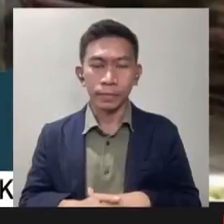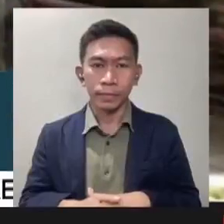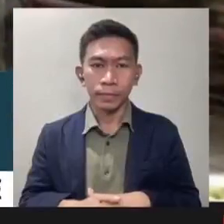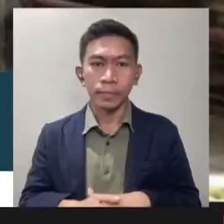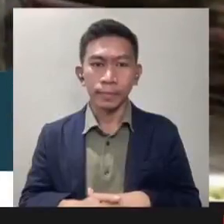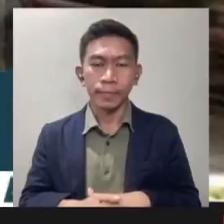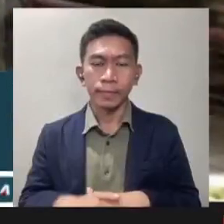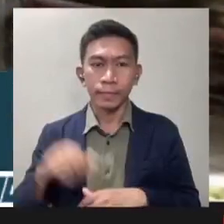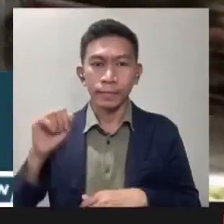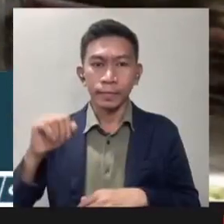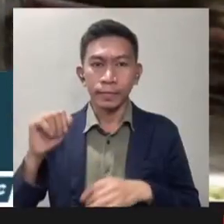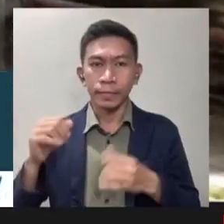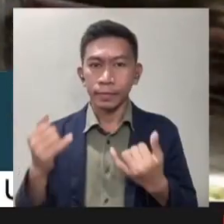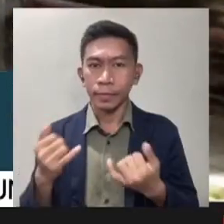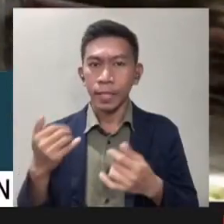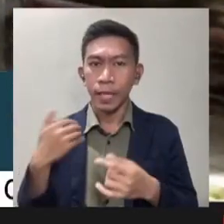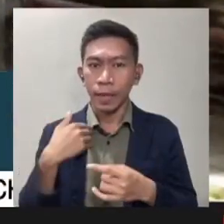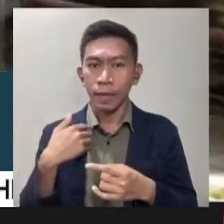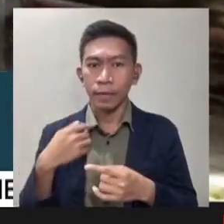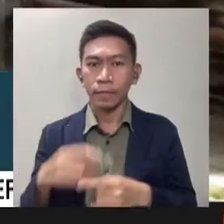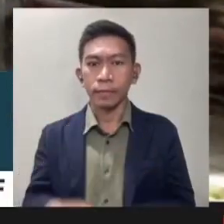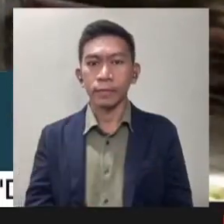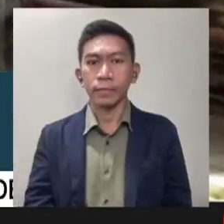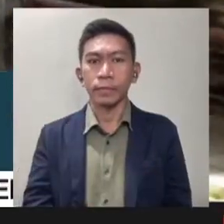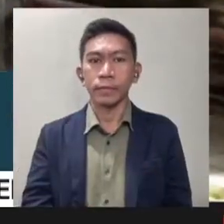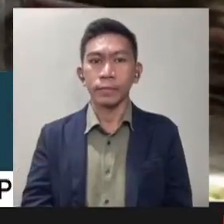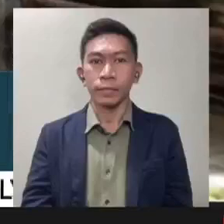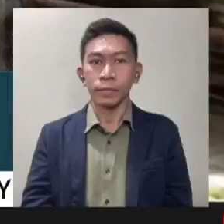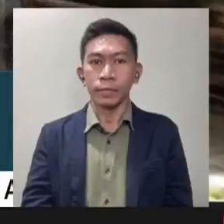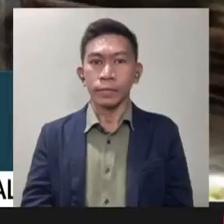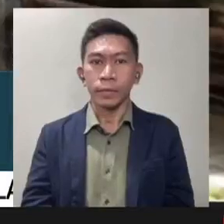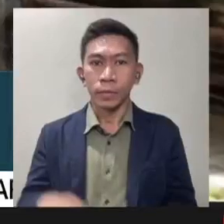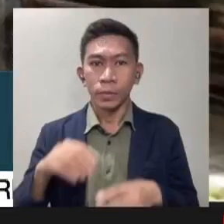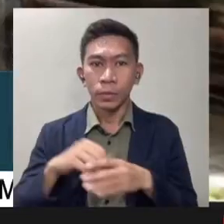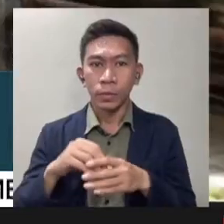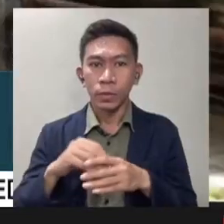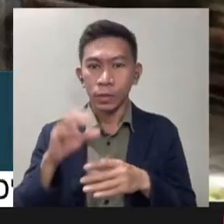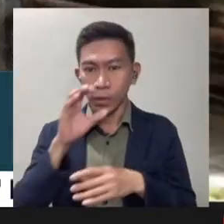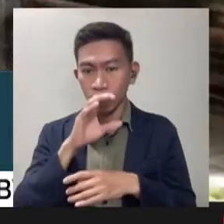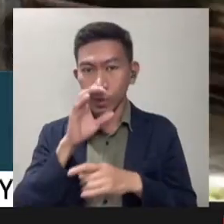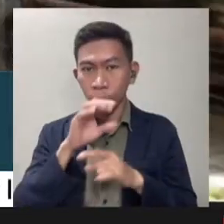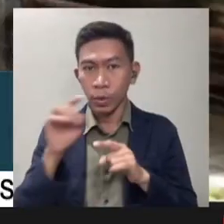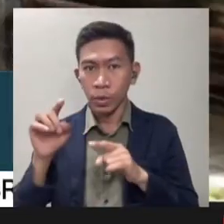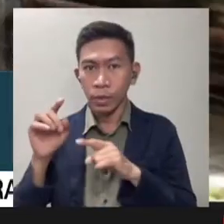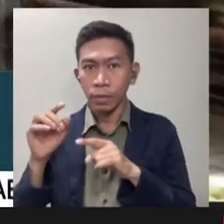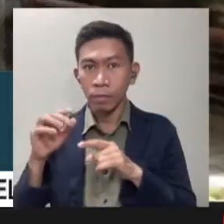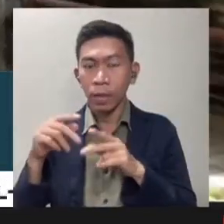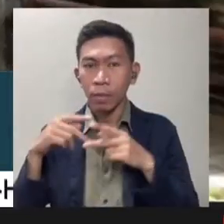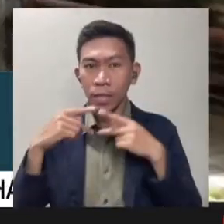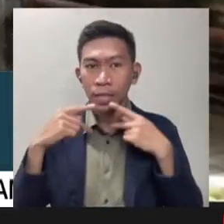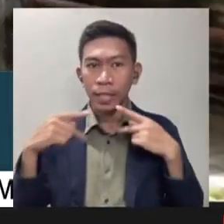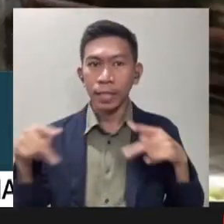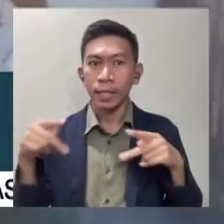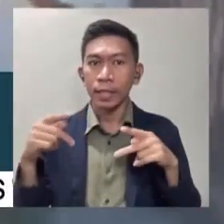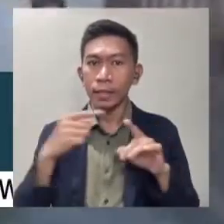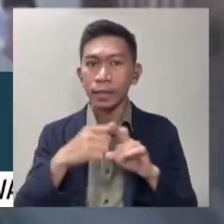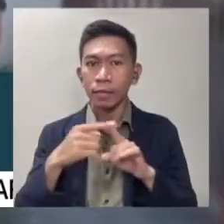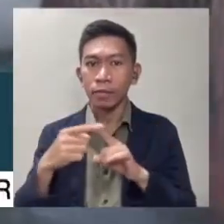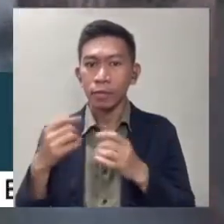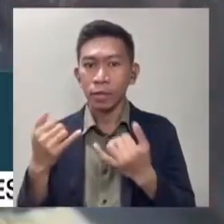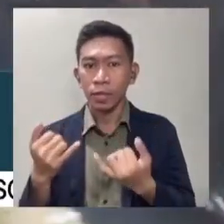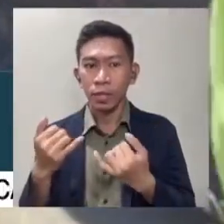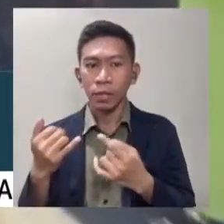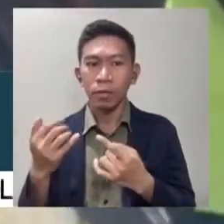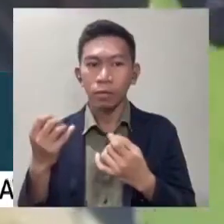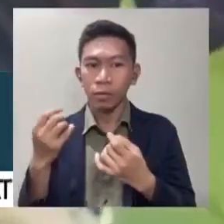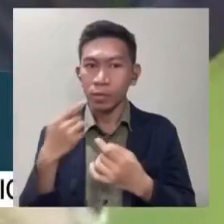Yes, Carmina, we're here in one of the largest cemeteries in Cebu City, Careta Public Cemetery. And so far, authorities say that